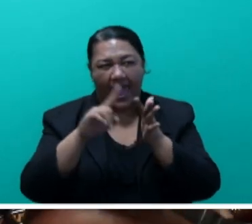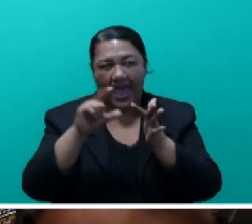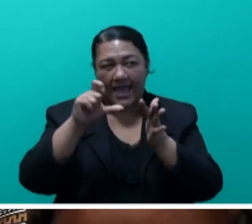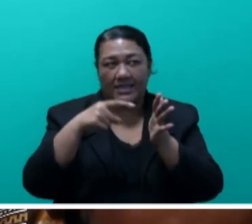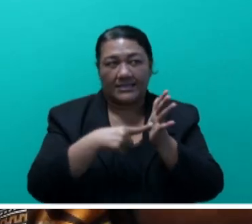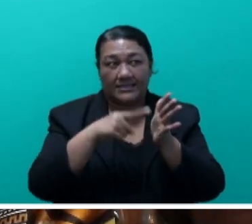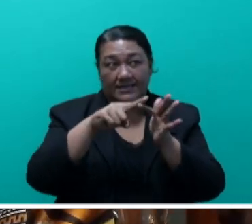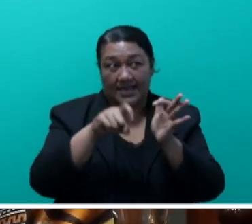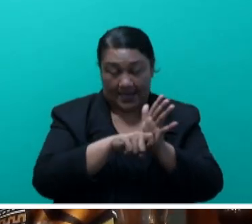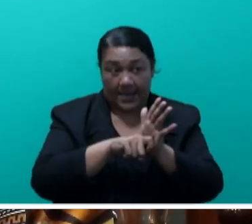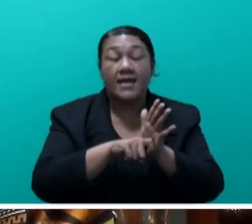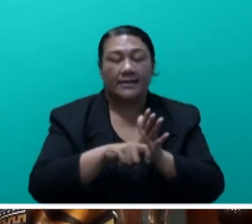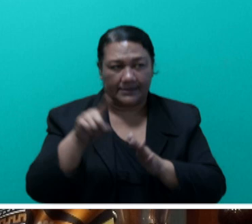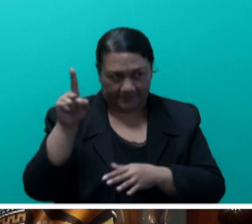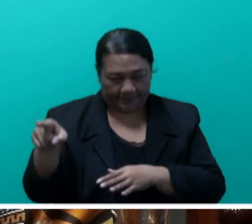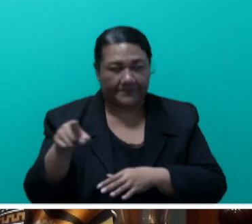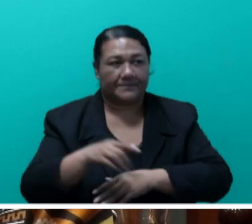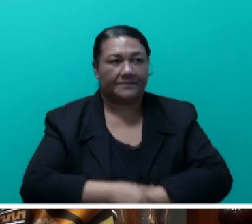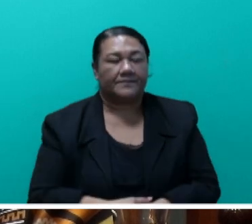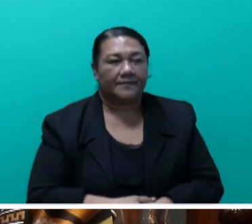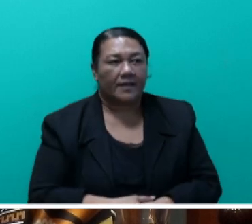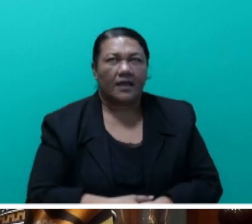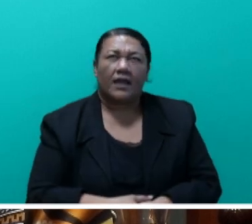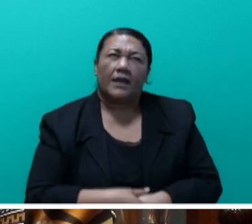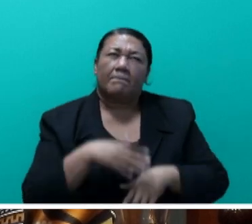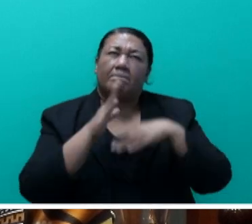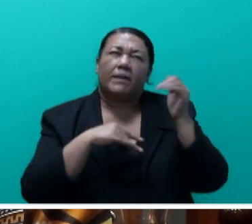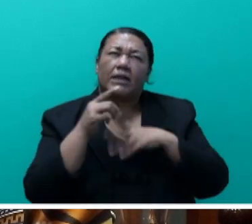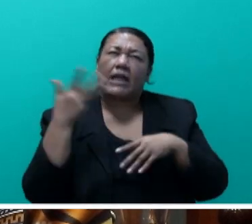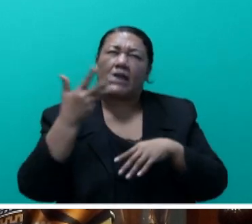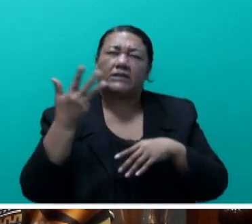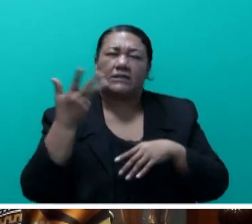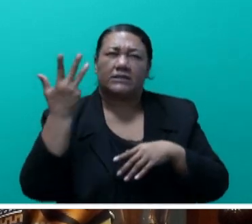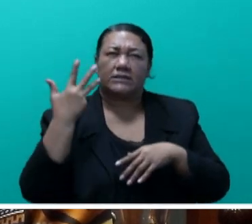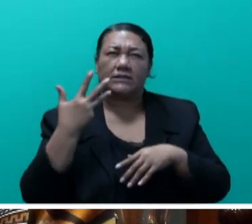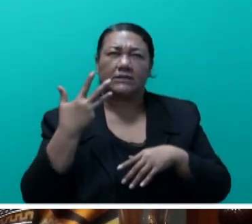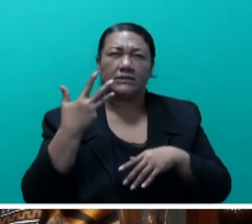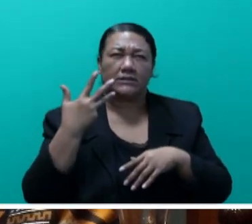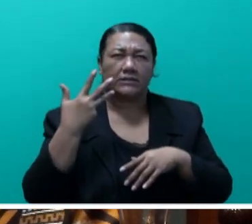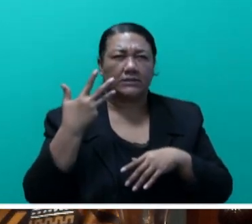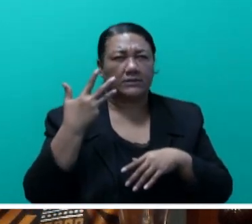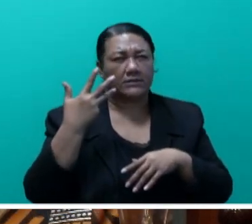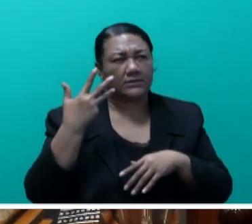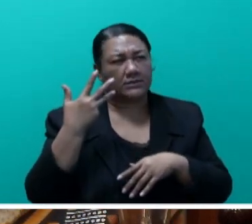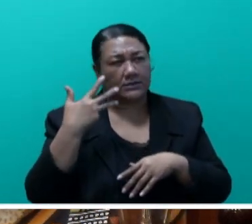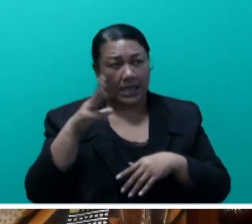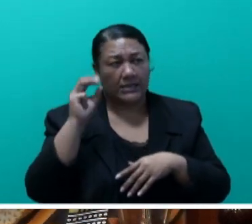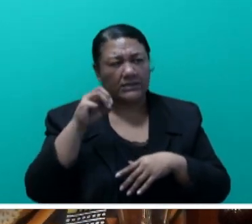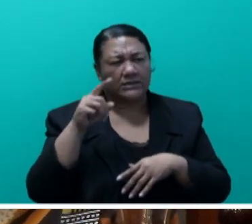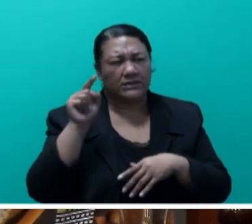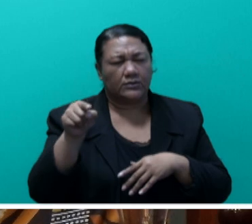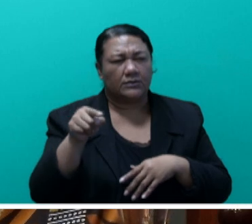sugar bill, was it Bill 1819, or we did the consultation on that. In Lambasa, around